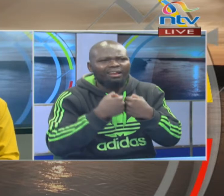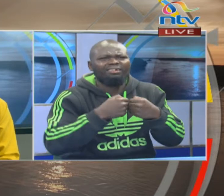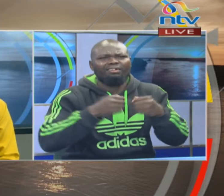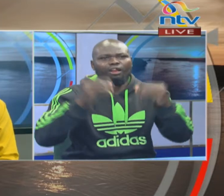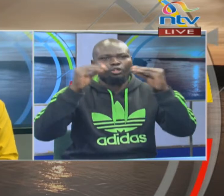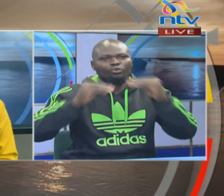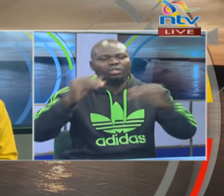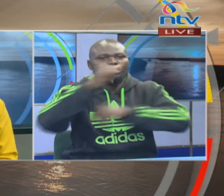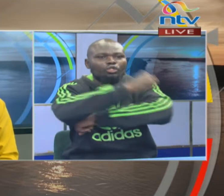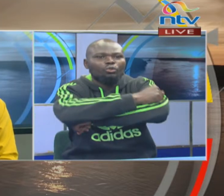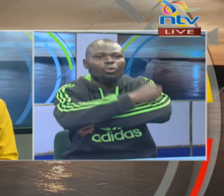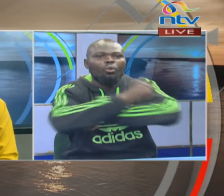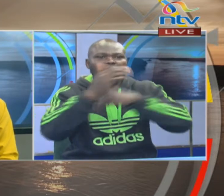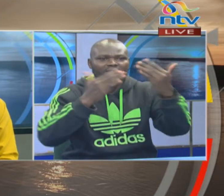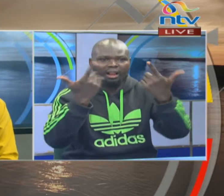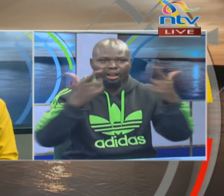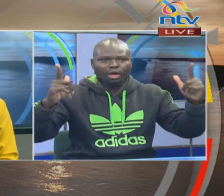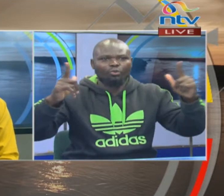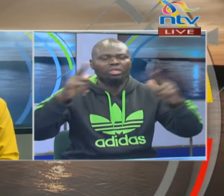not like other people.